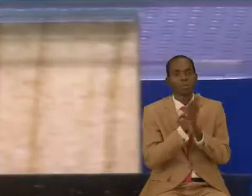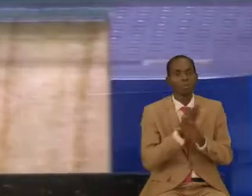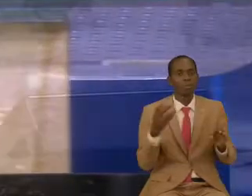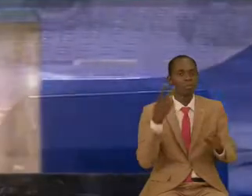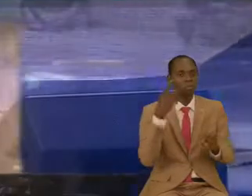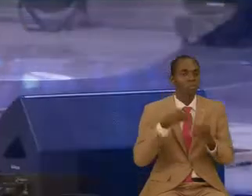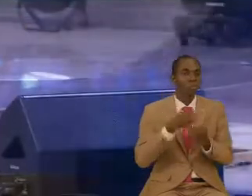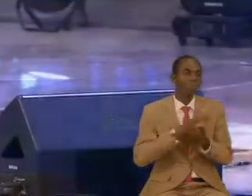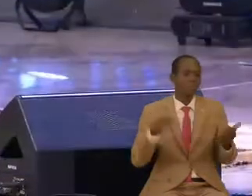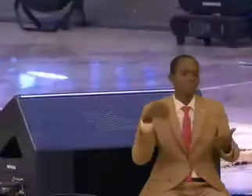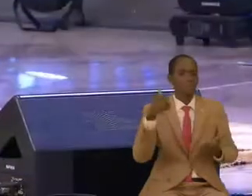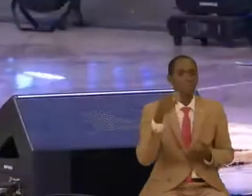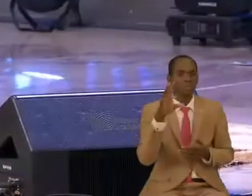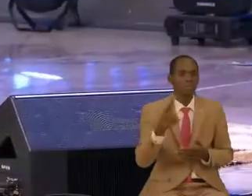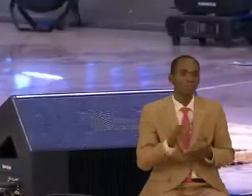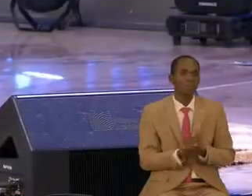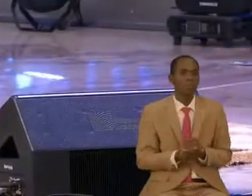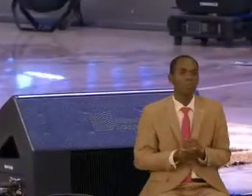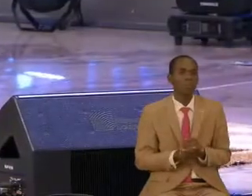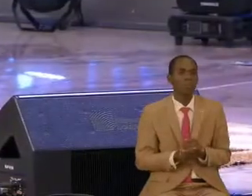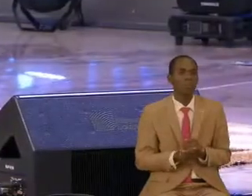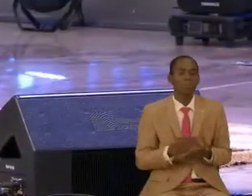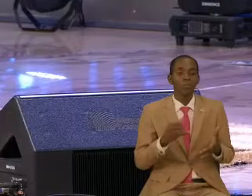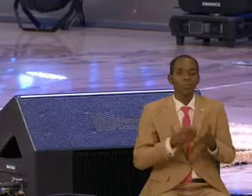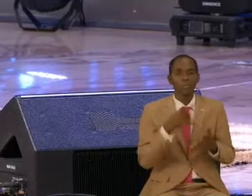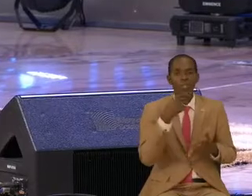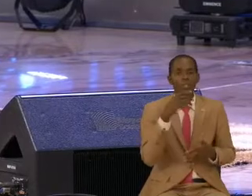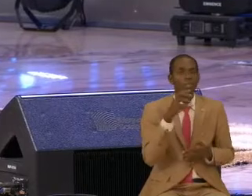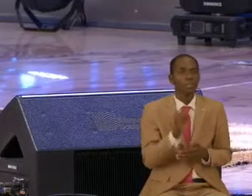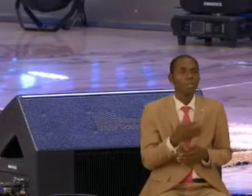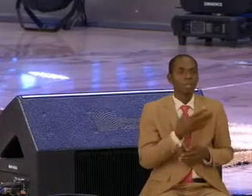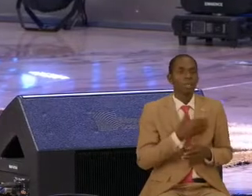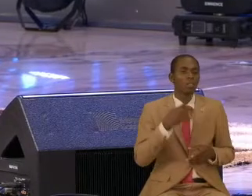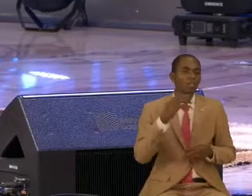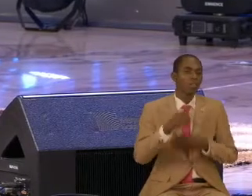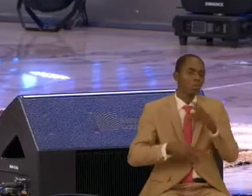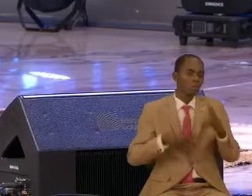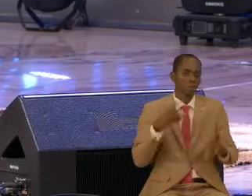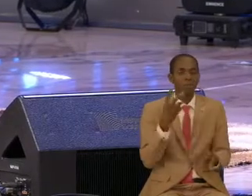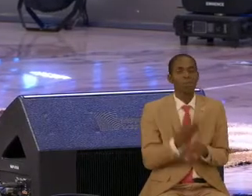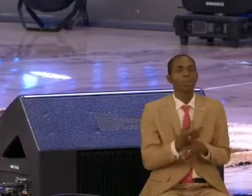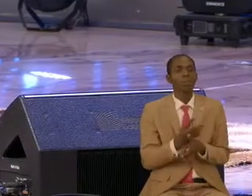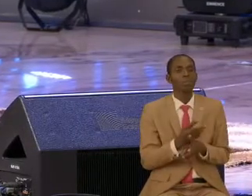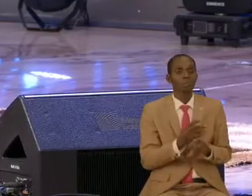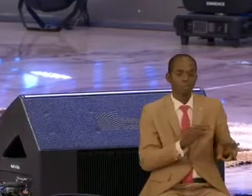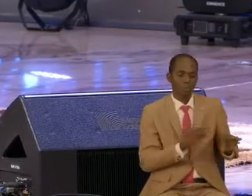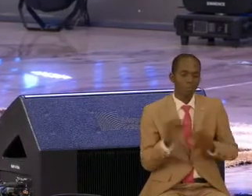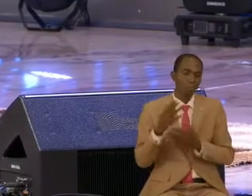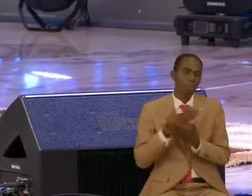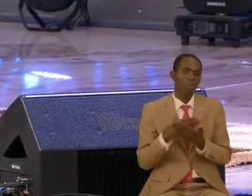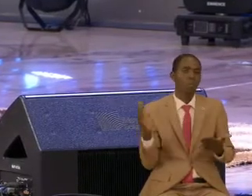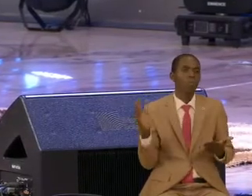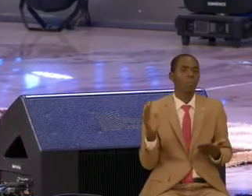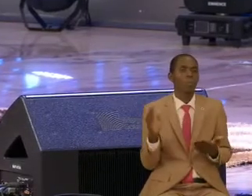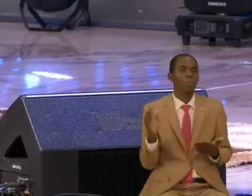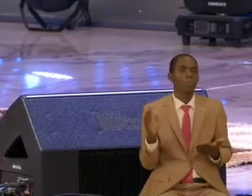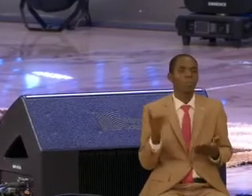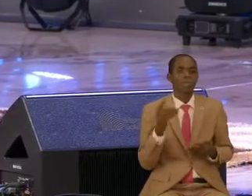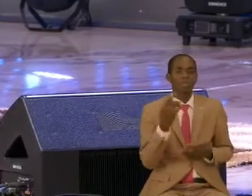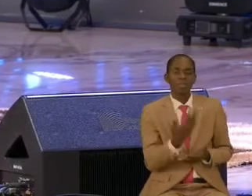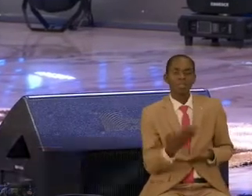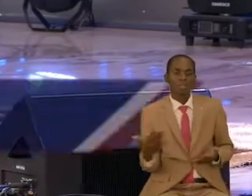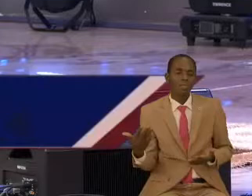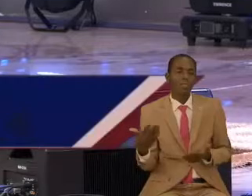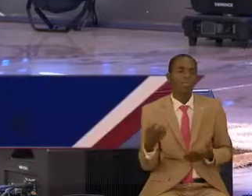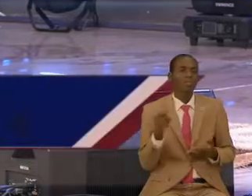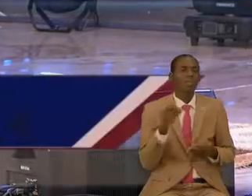17. In verse 17, it says, and the world passeth away, the things